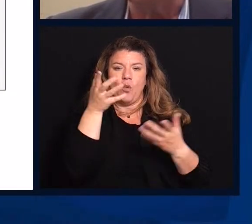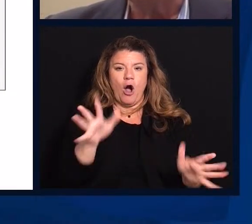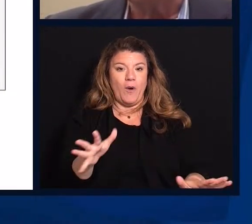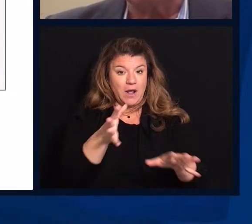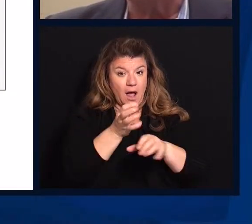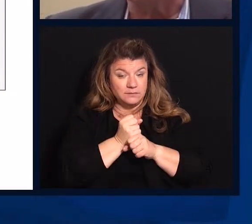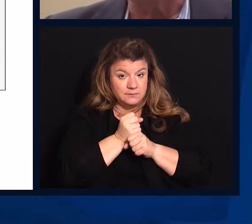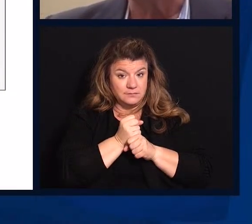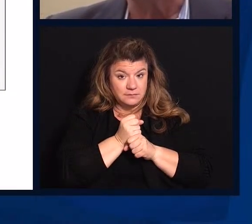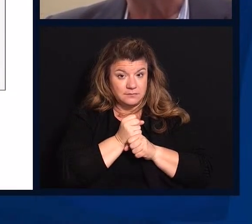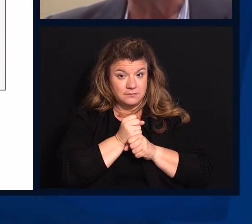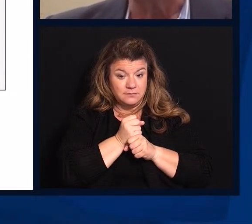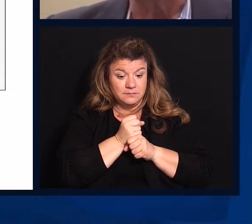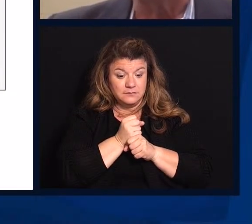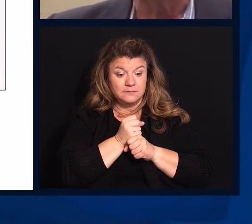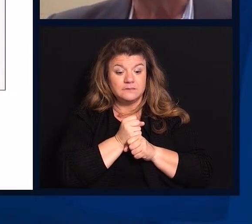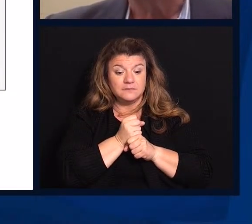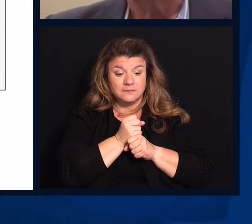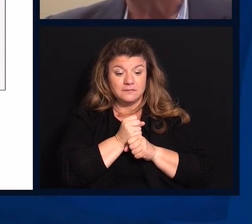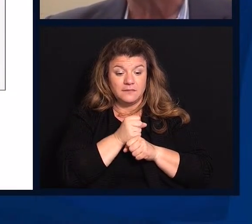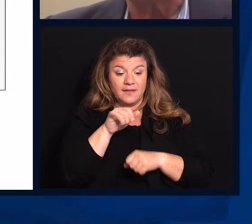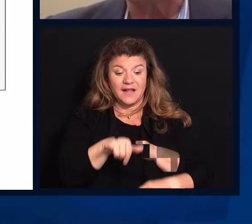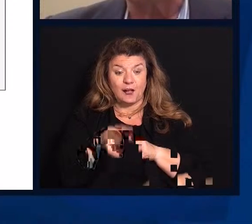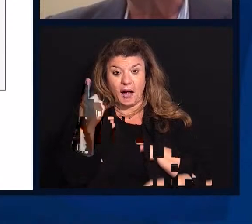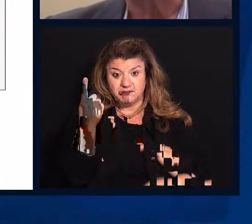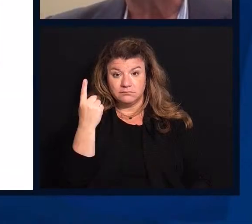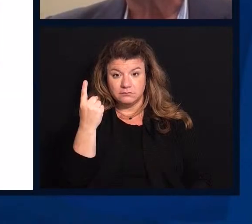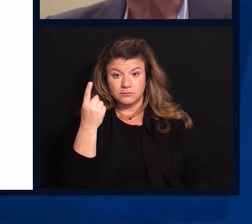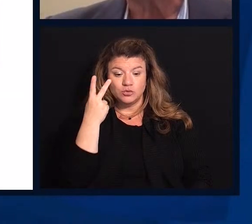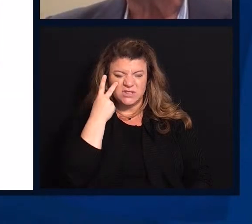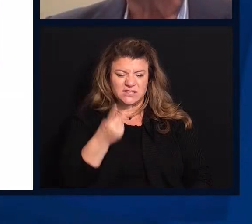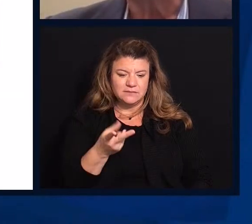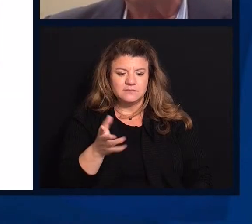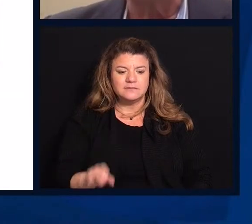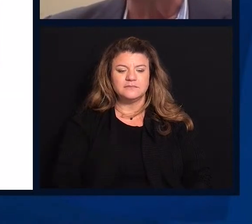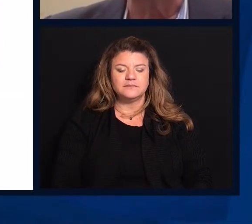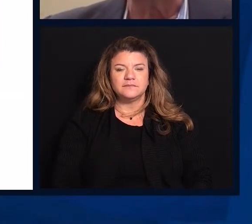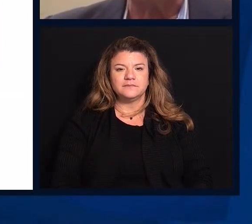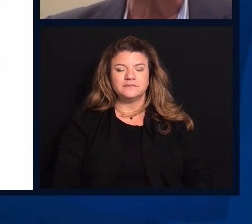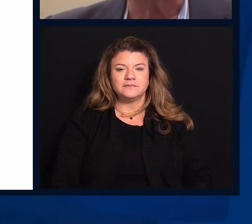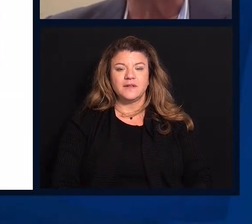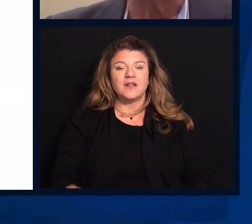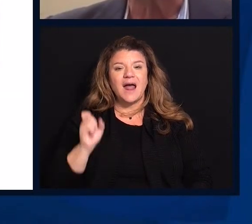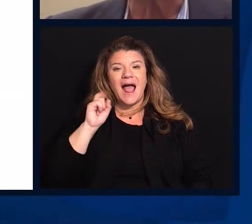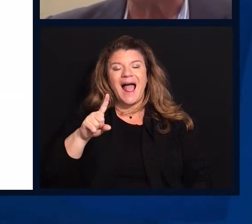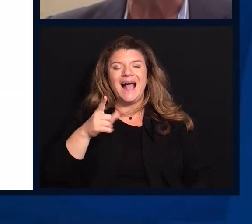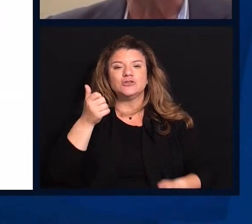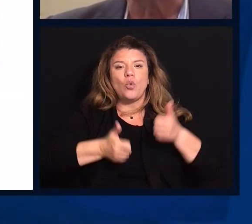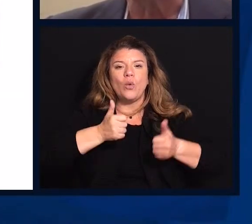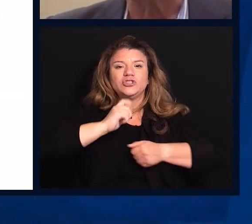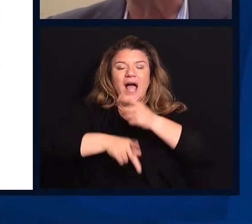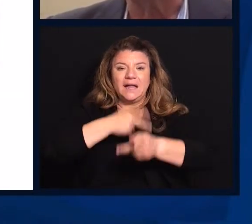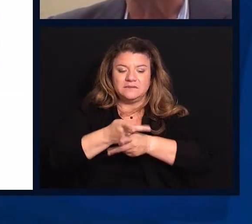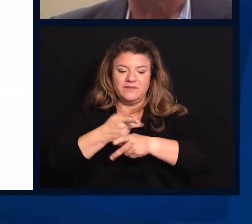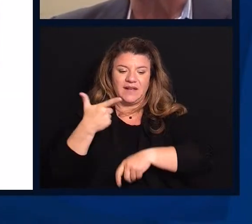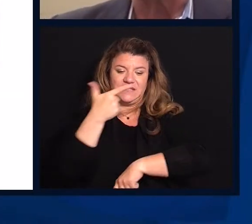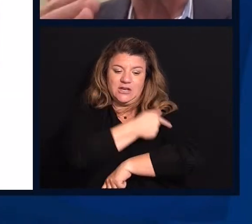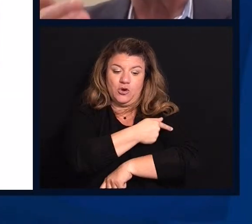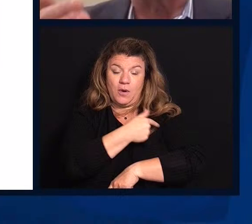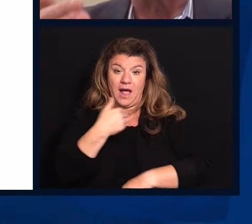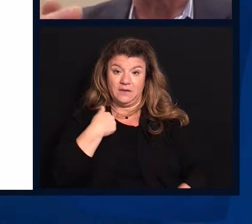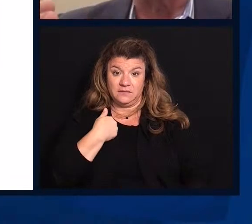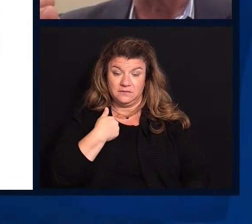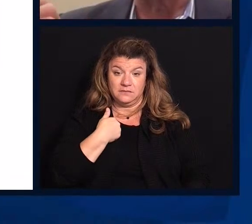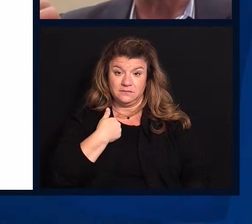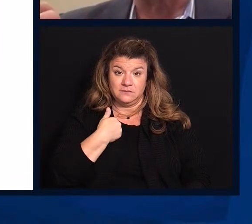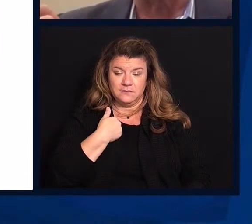received? And on this one, it would be 1. Next slide. And then we would ask what type of vaccine you've gotten so that